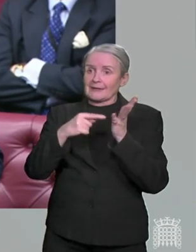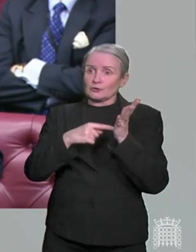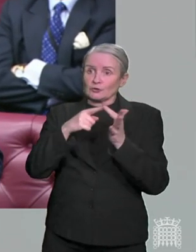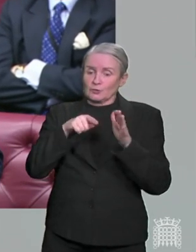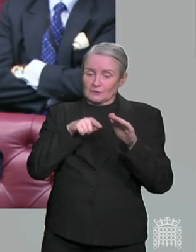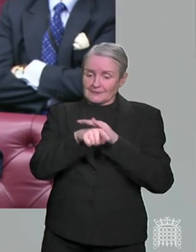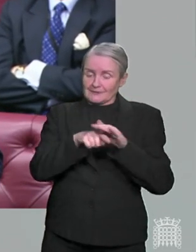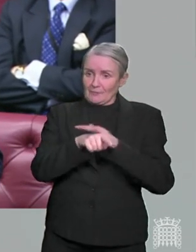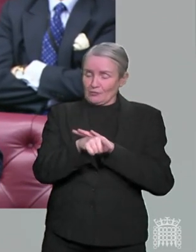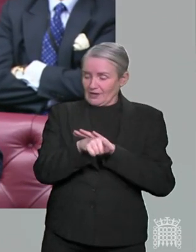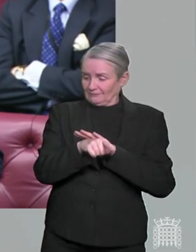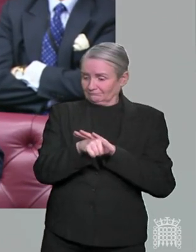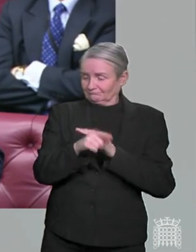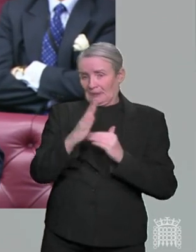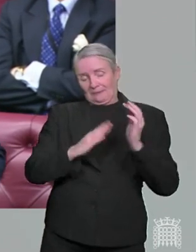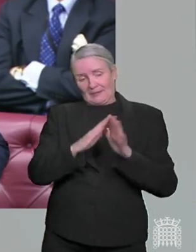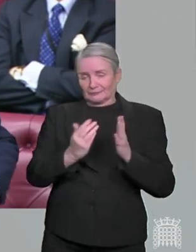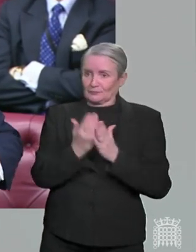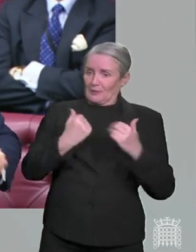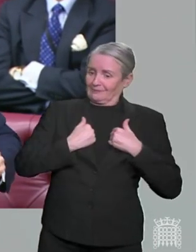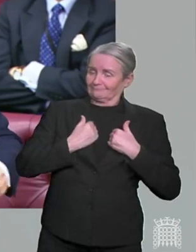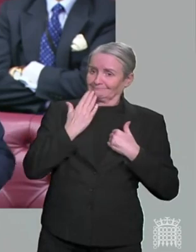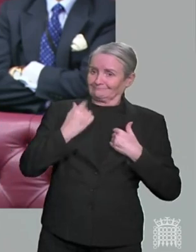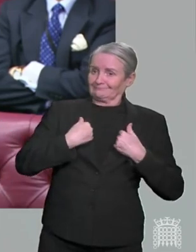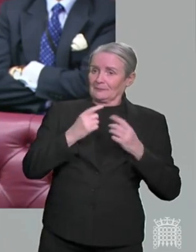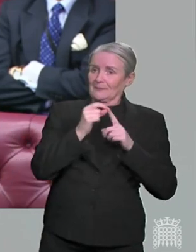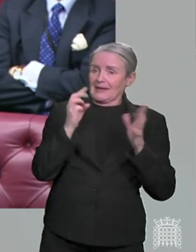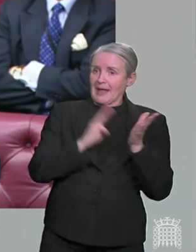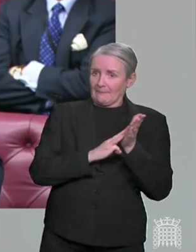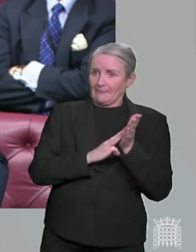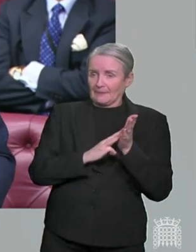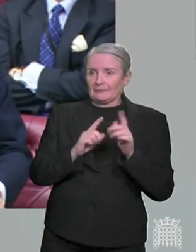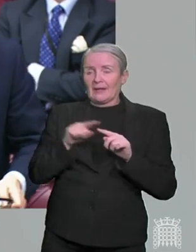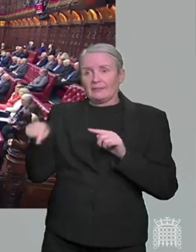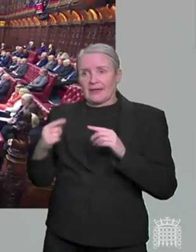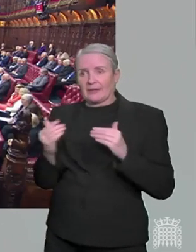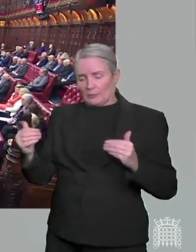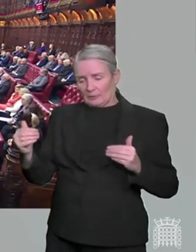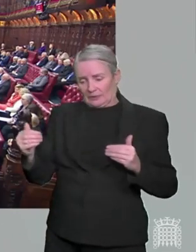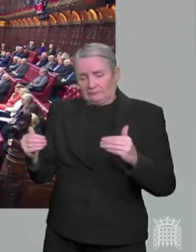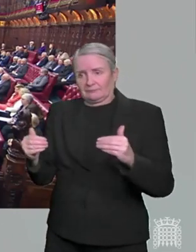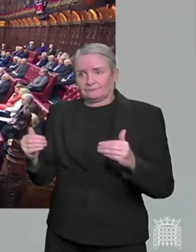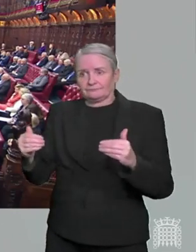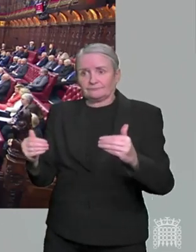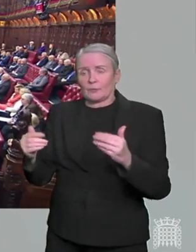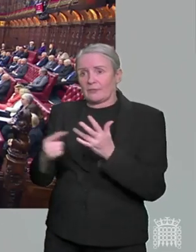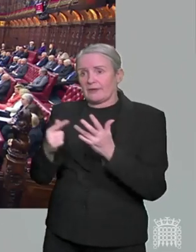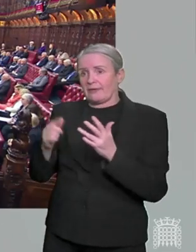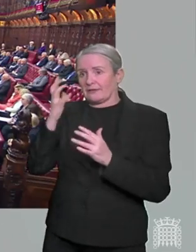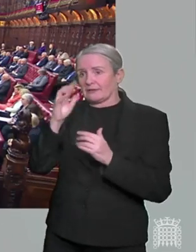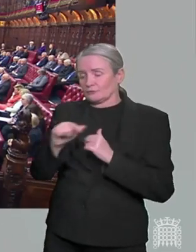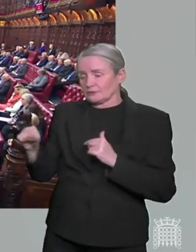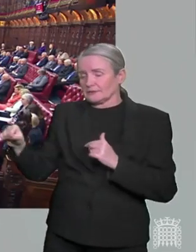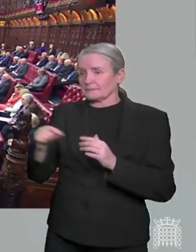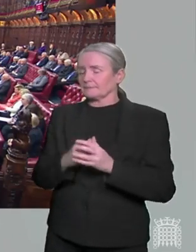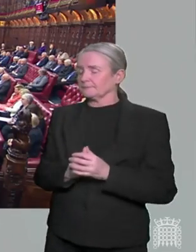them were built during my time in office, that there has no gap between those and the AUKUS submarines to follow. Well, it's been said by the Foreign Affairs Select